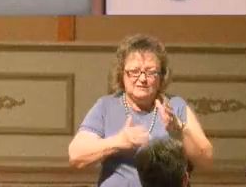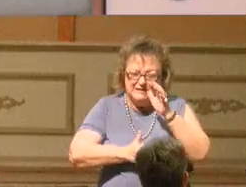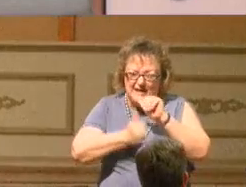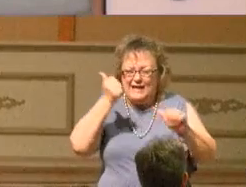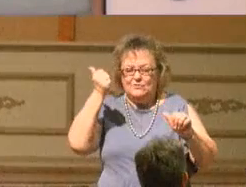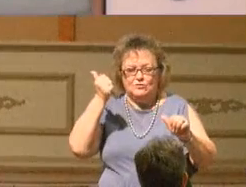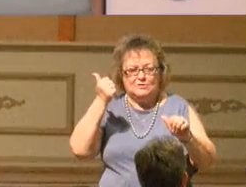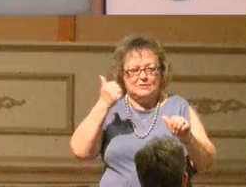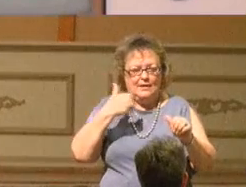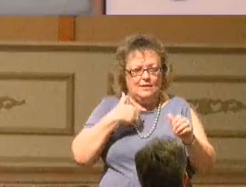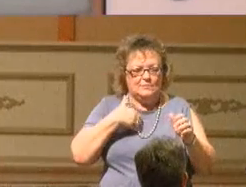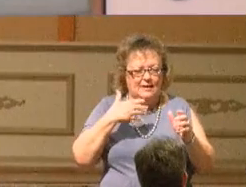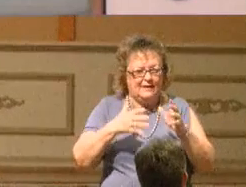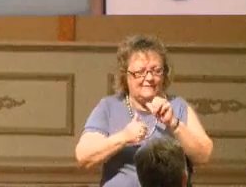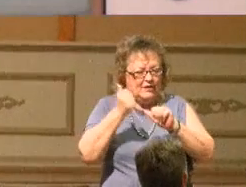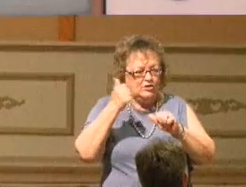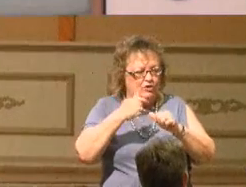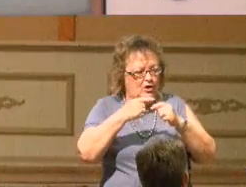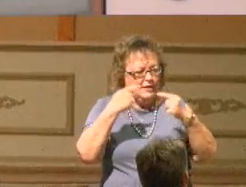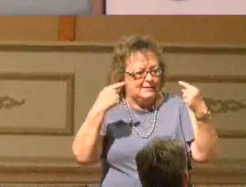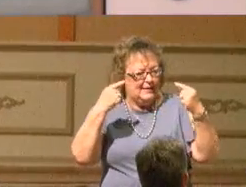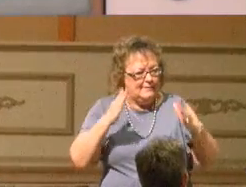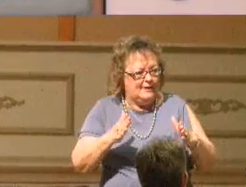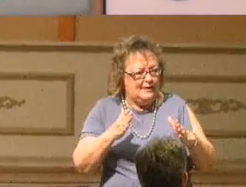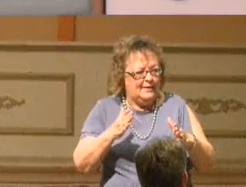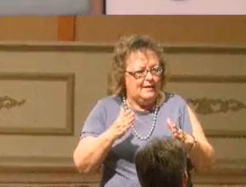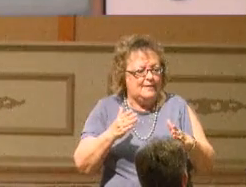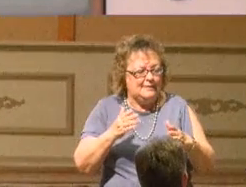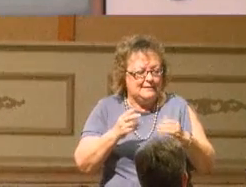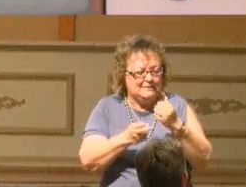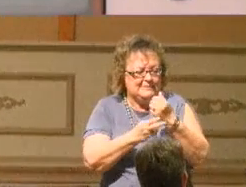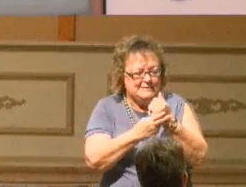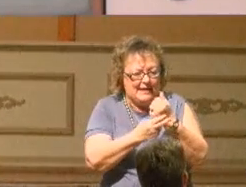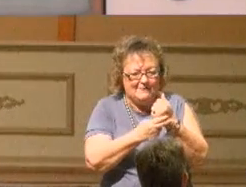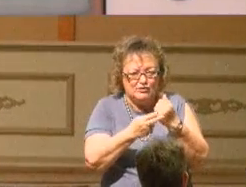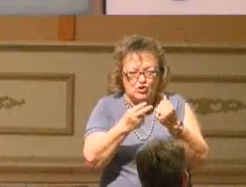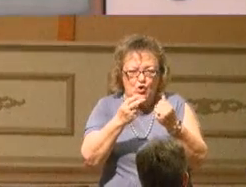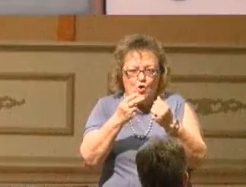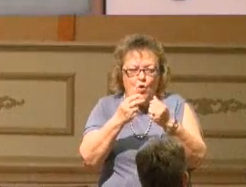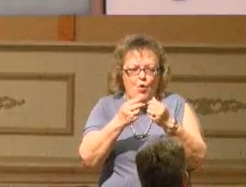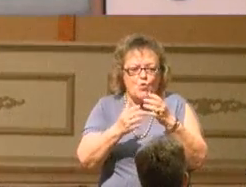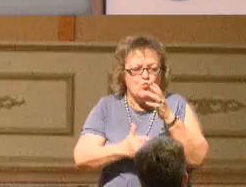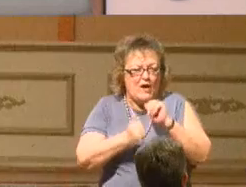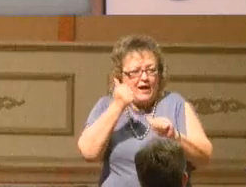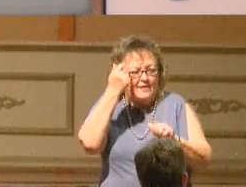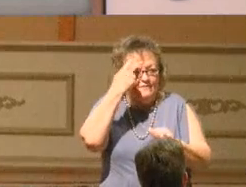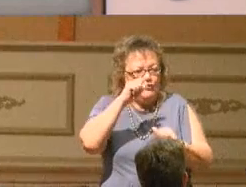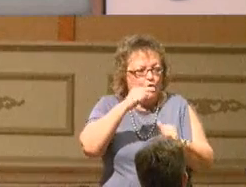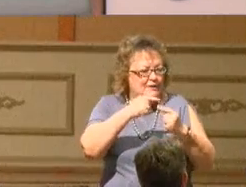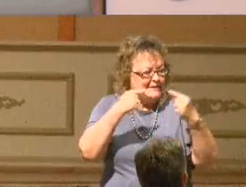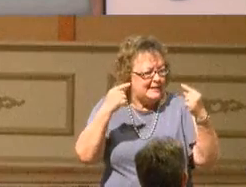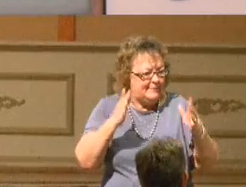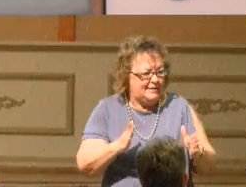The Lord will take vengeance on his adversaries, and he reserveth wrath for his enemies. Wow.